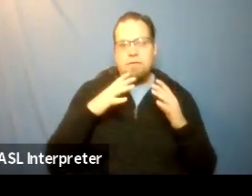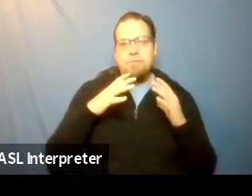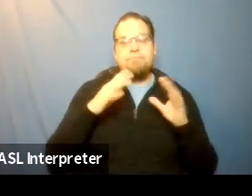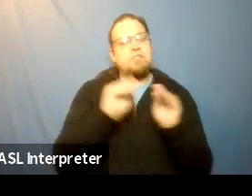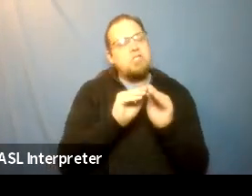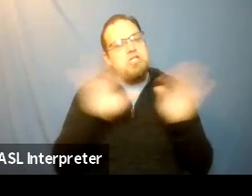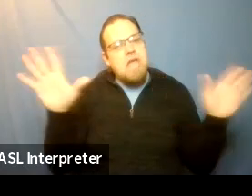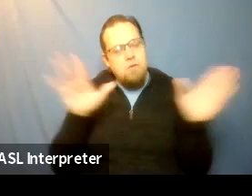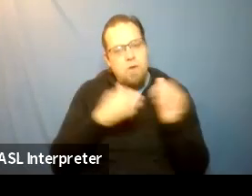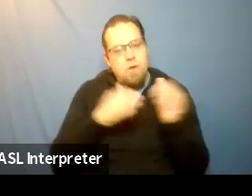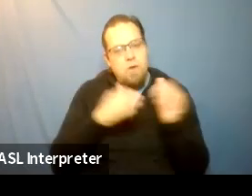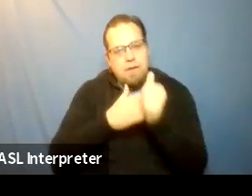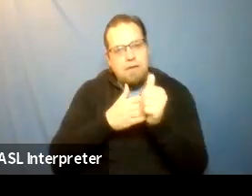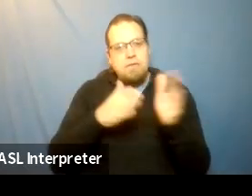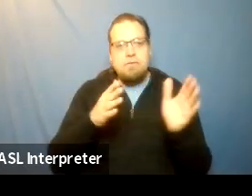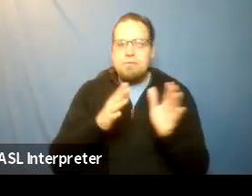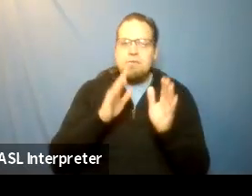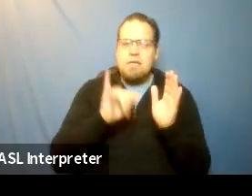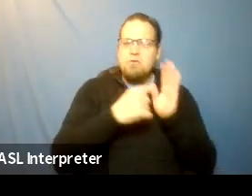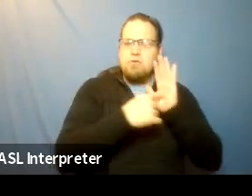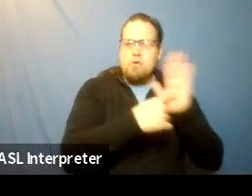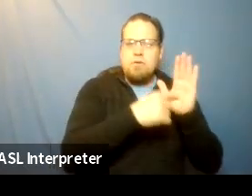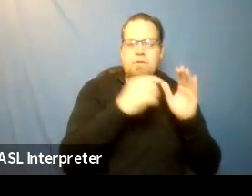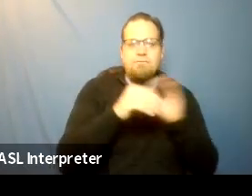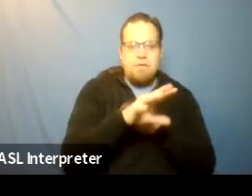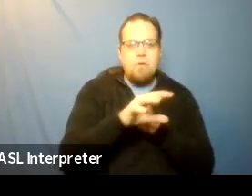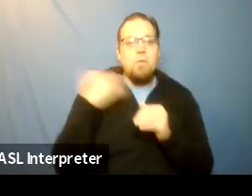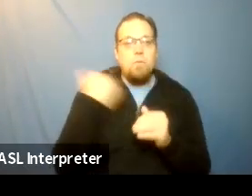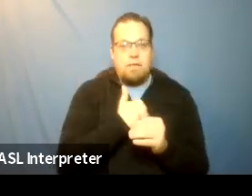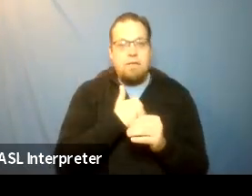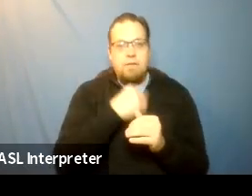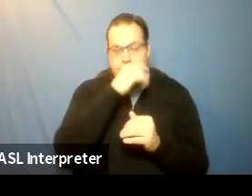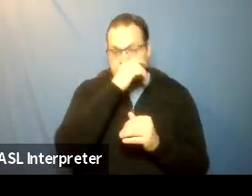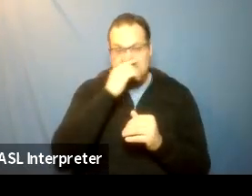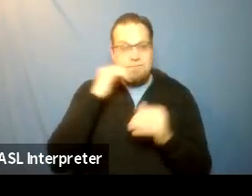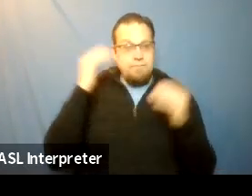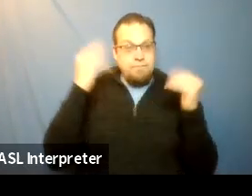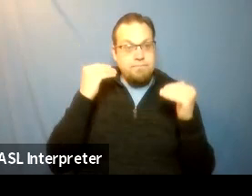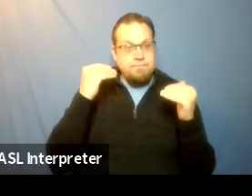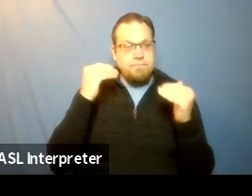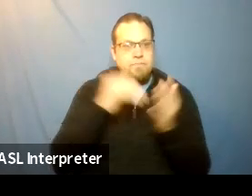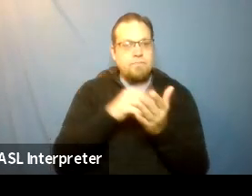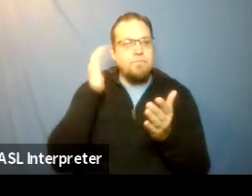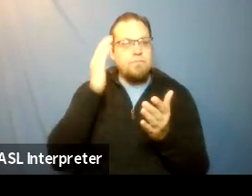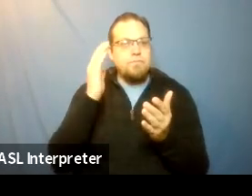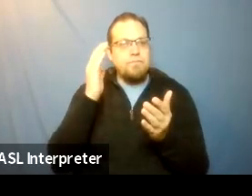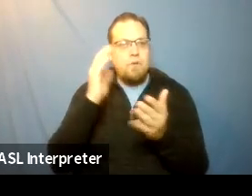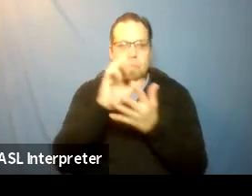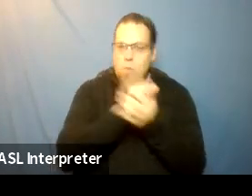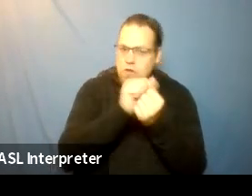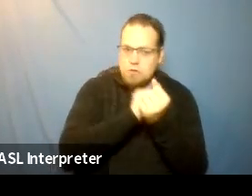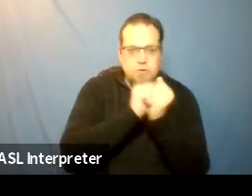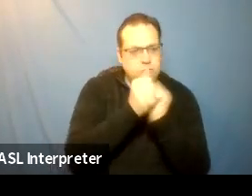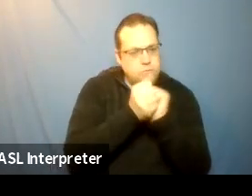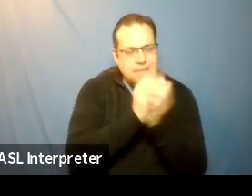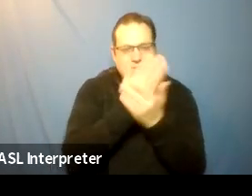guidelines, as was shown in the video, we do expect students to be hand washing